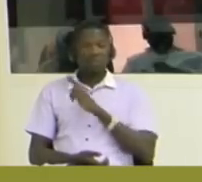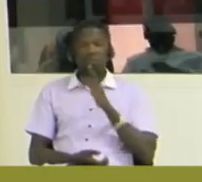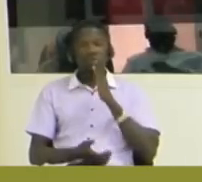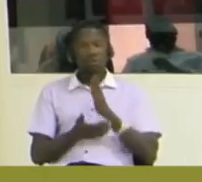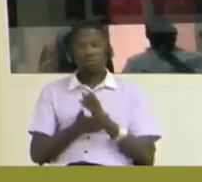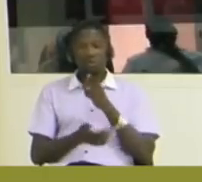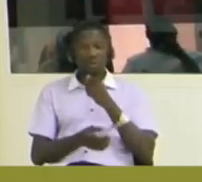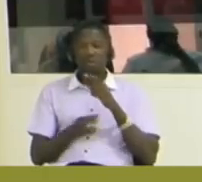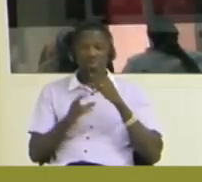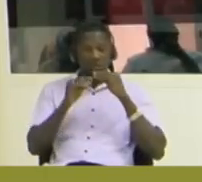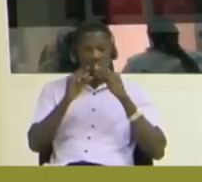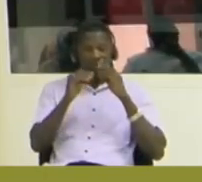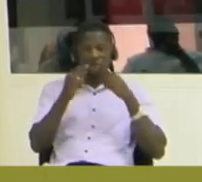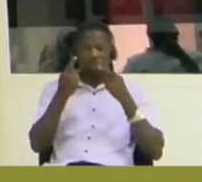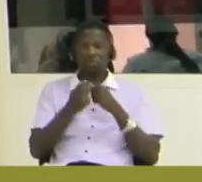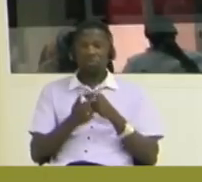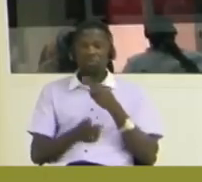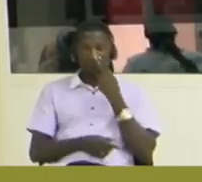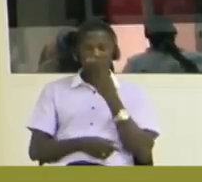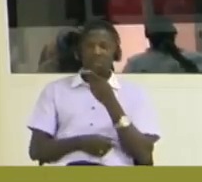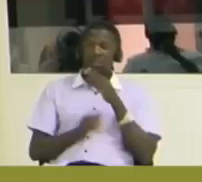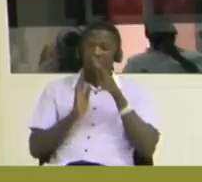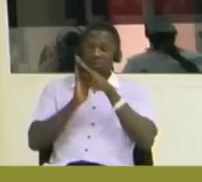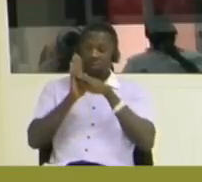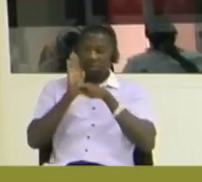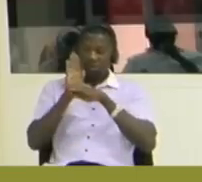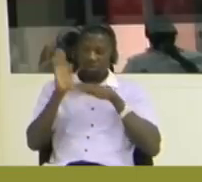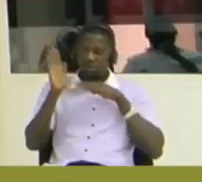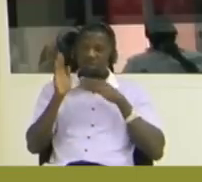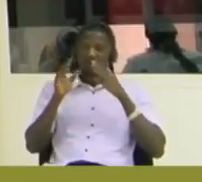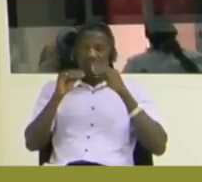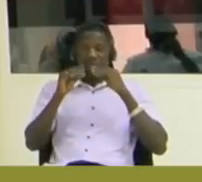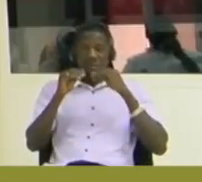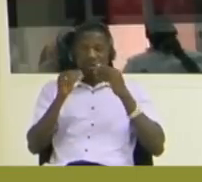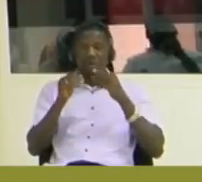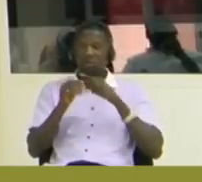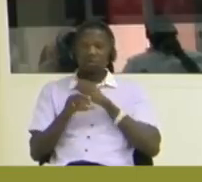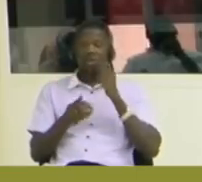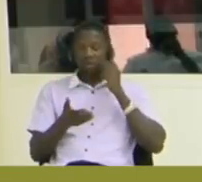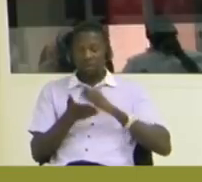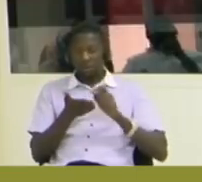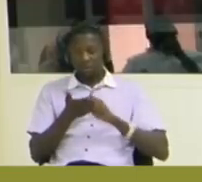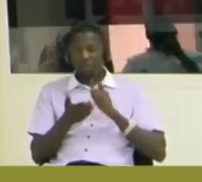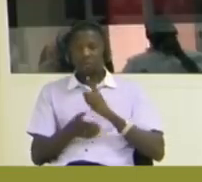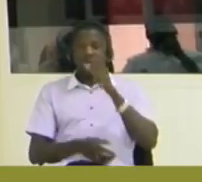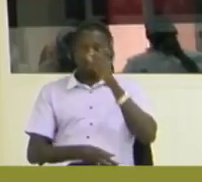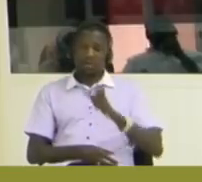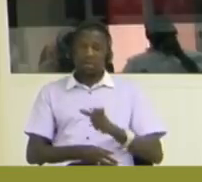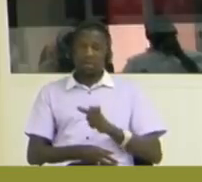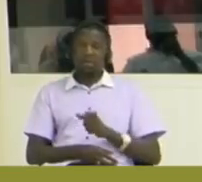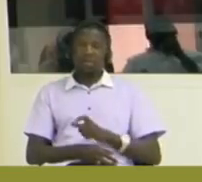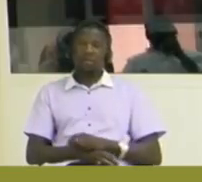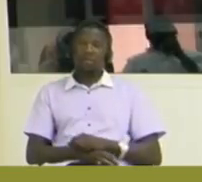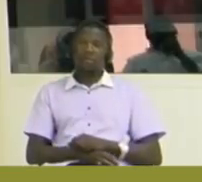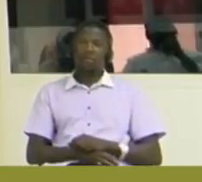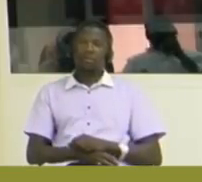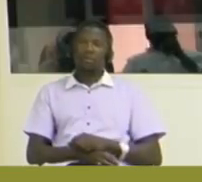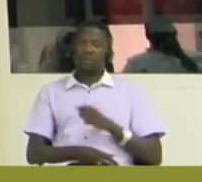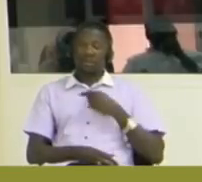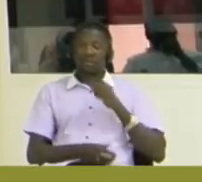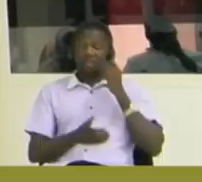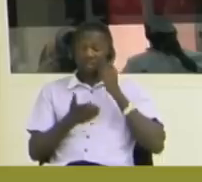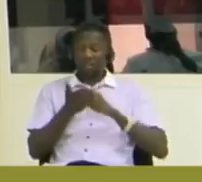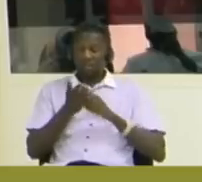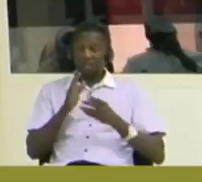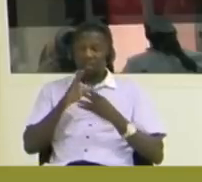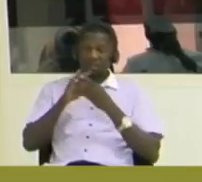see, the budget speech is not written by one person. It is written,